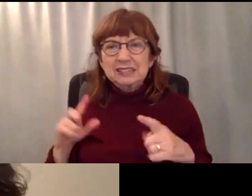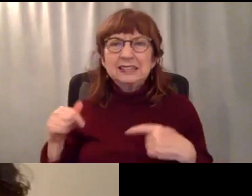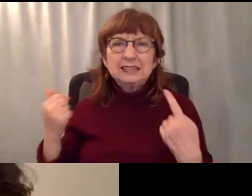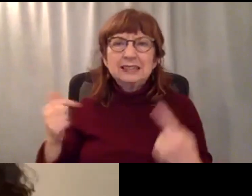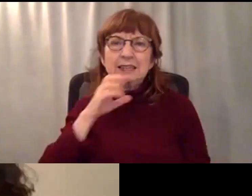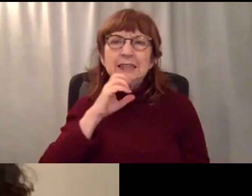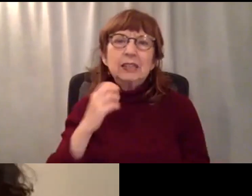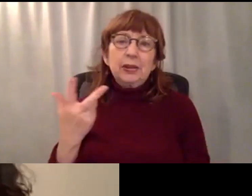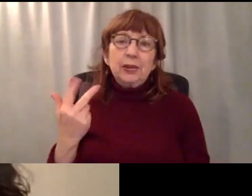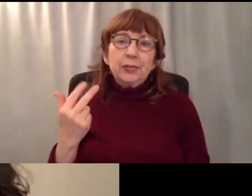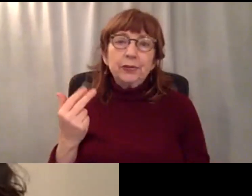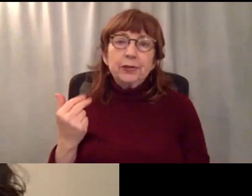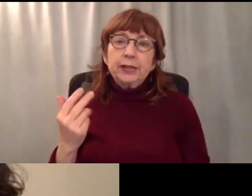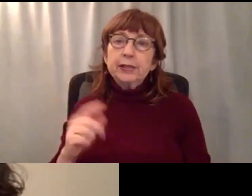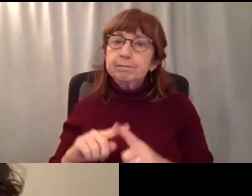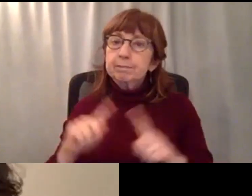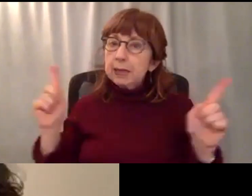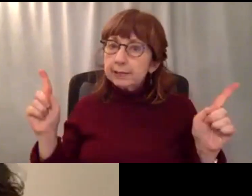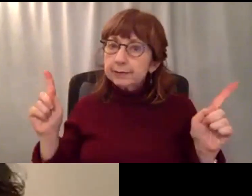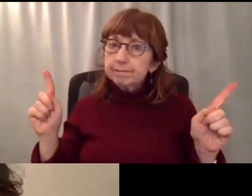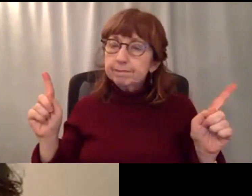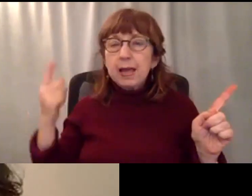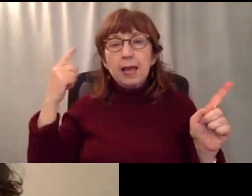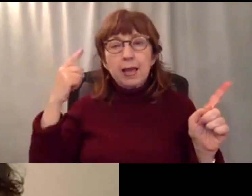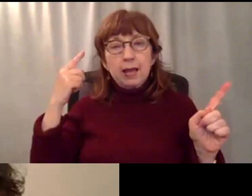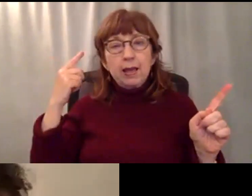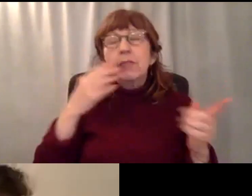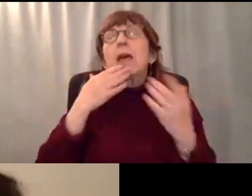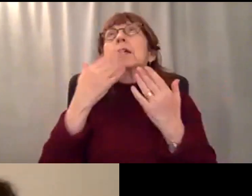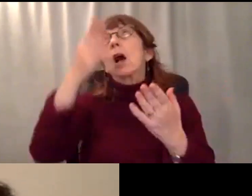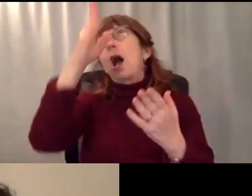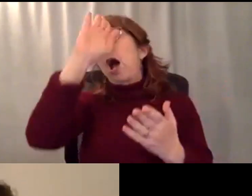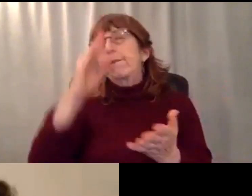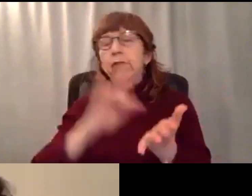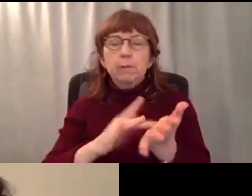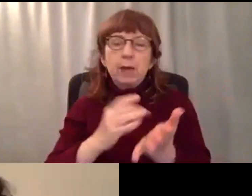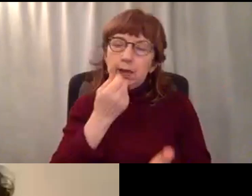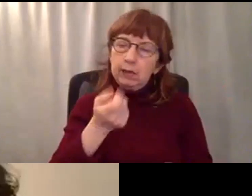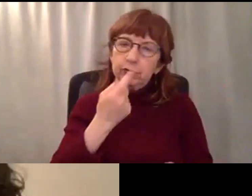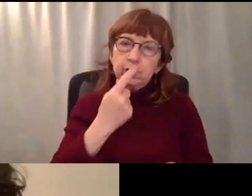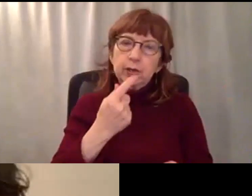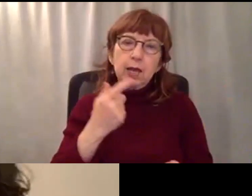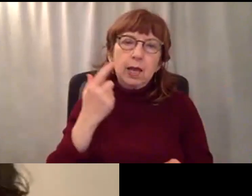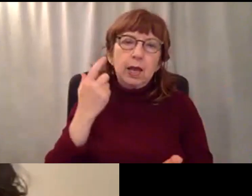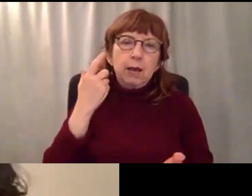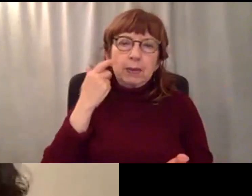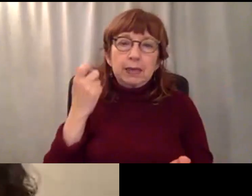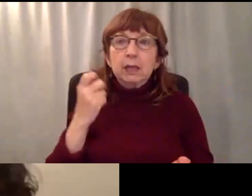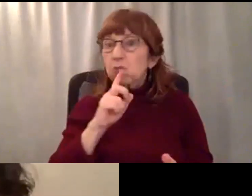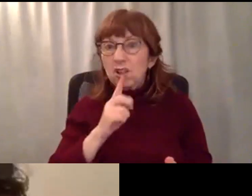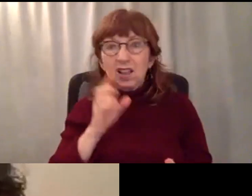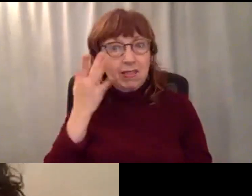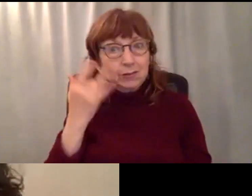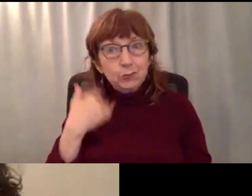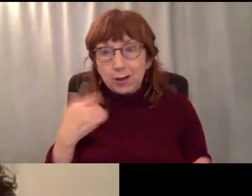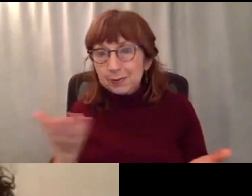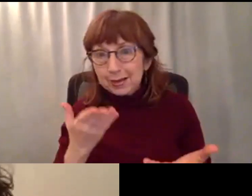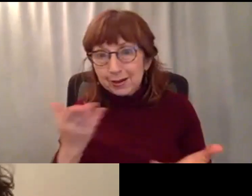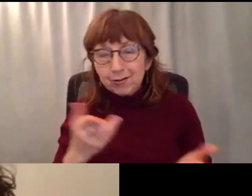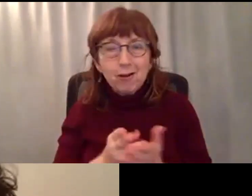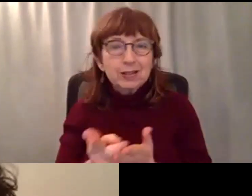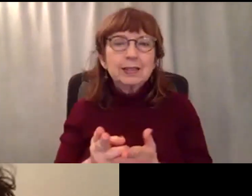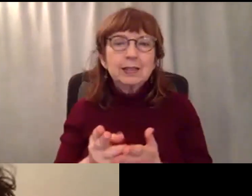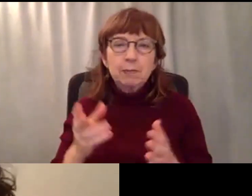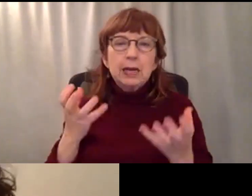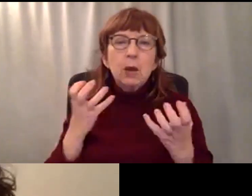old. But thank God for medication, because that's the reason I'm still here, honestly. But, you know, I want